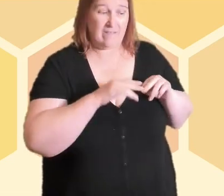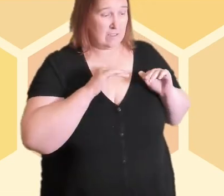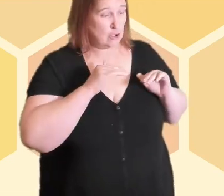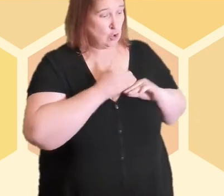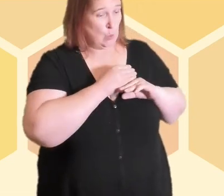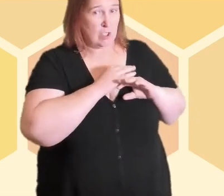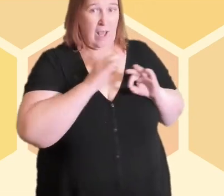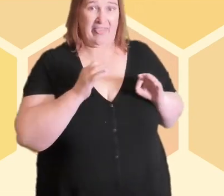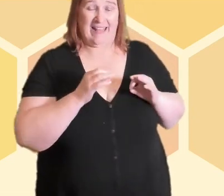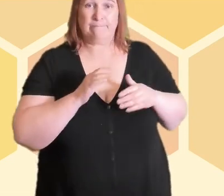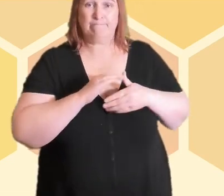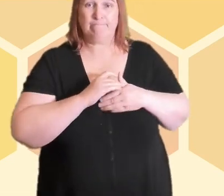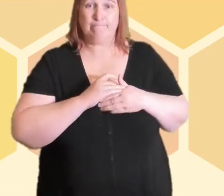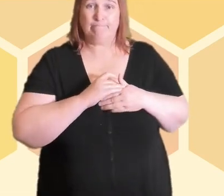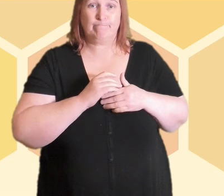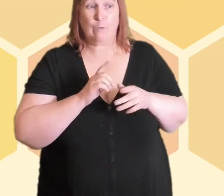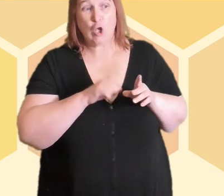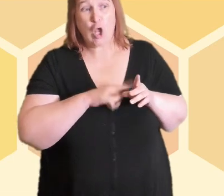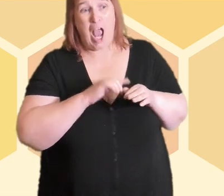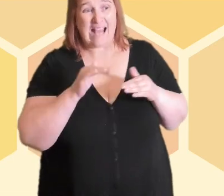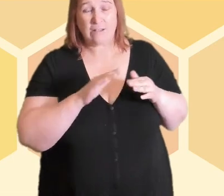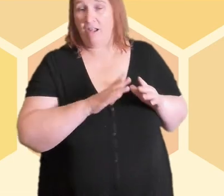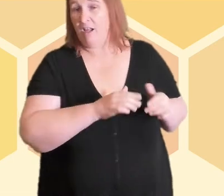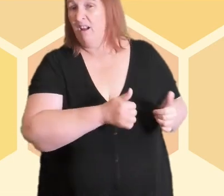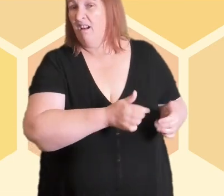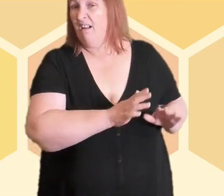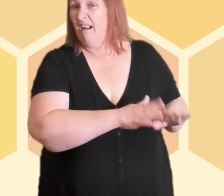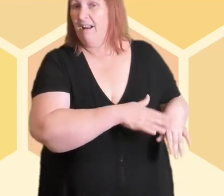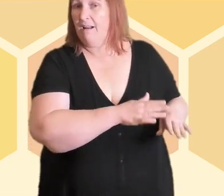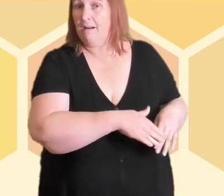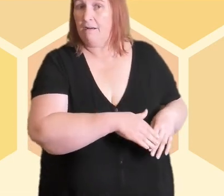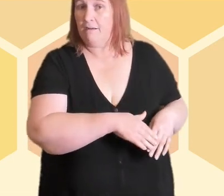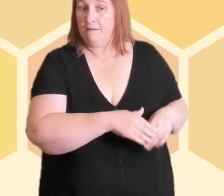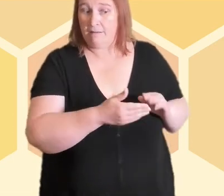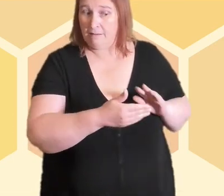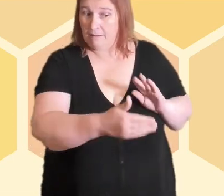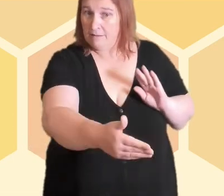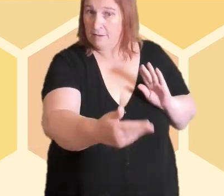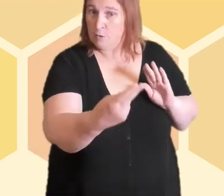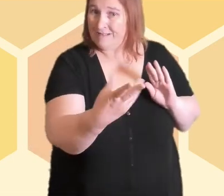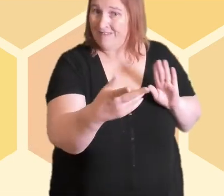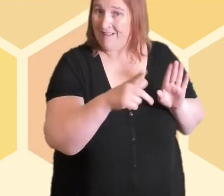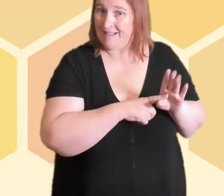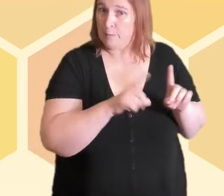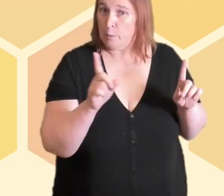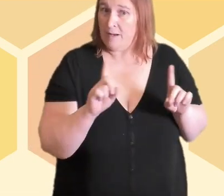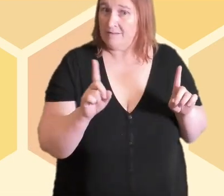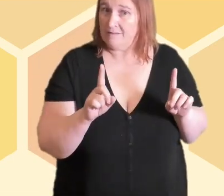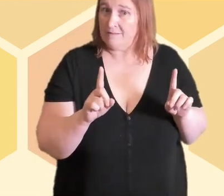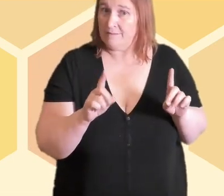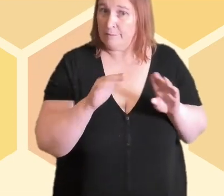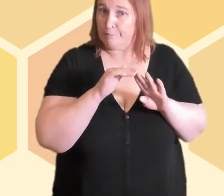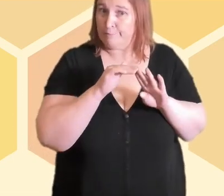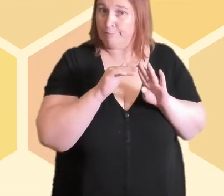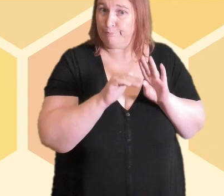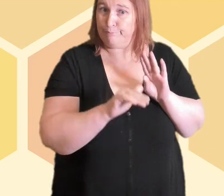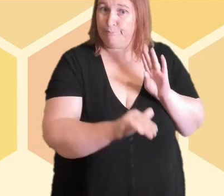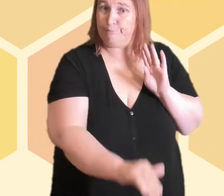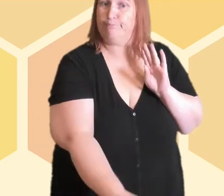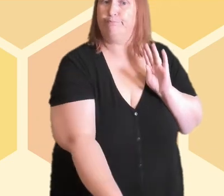take this mission to reach young leaders seriously? We must